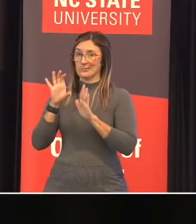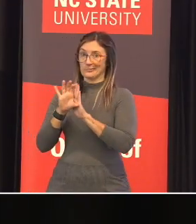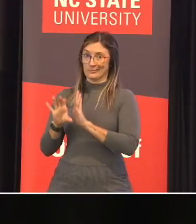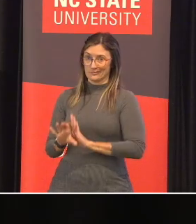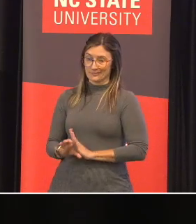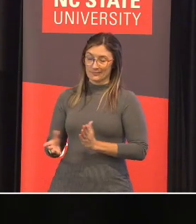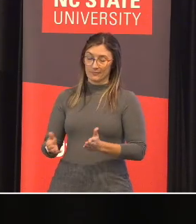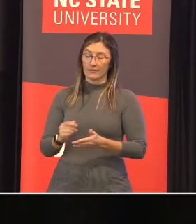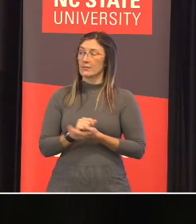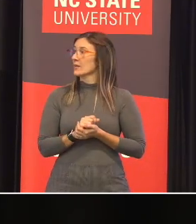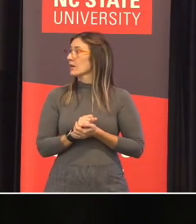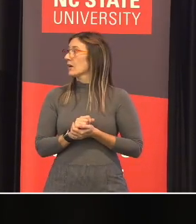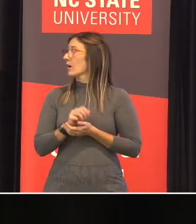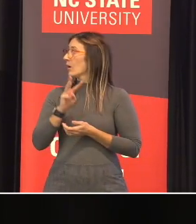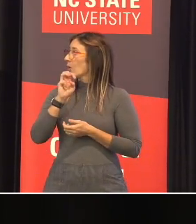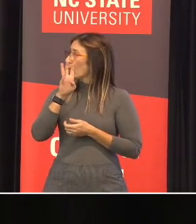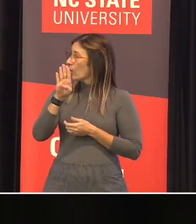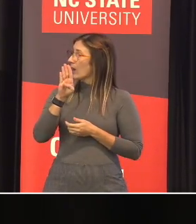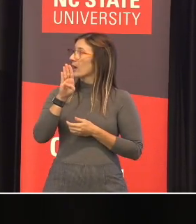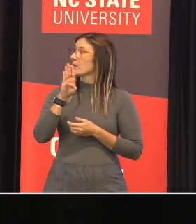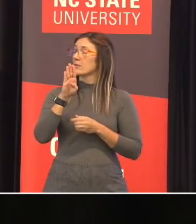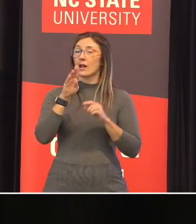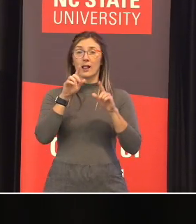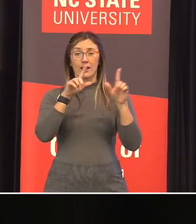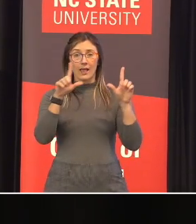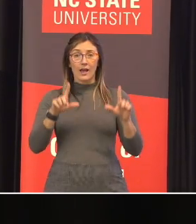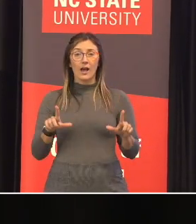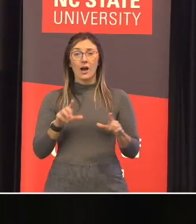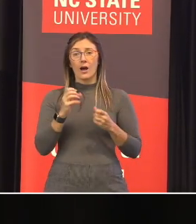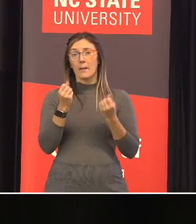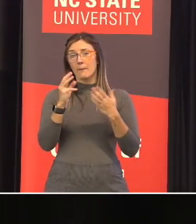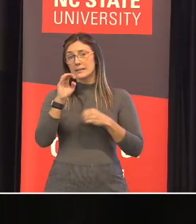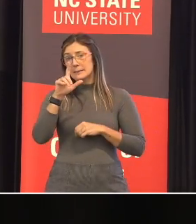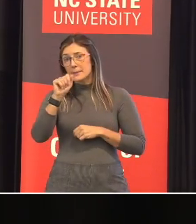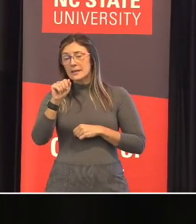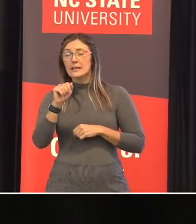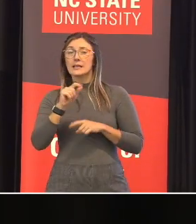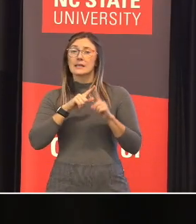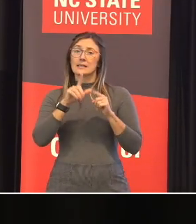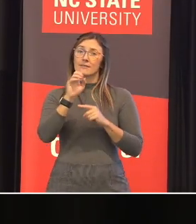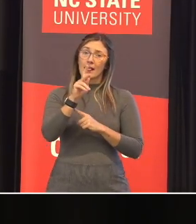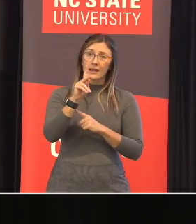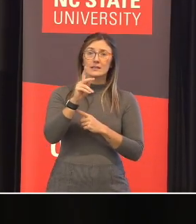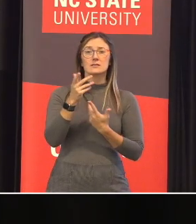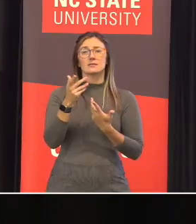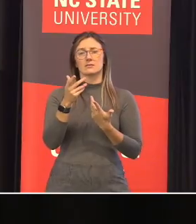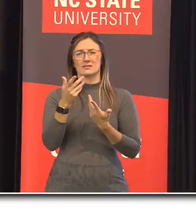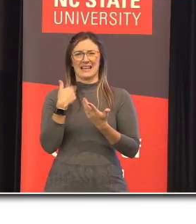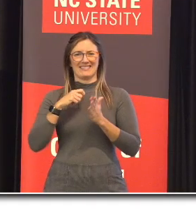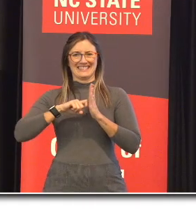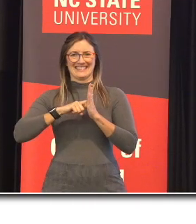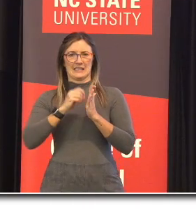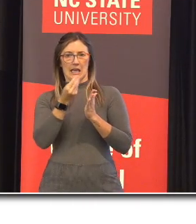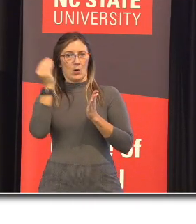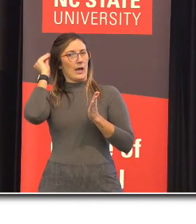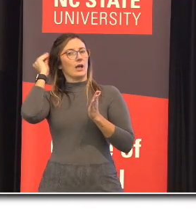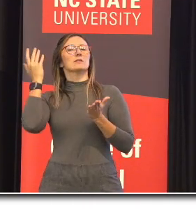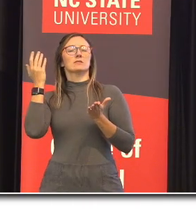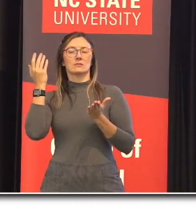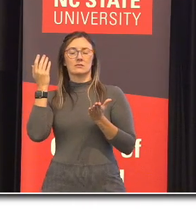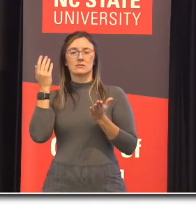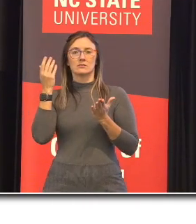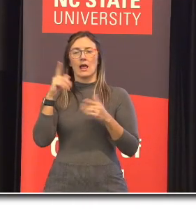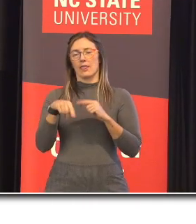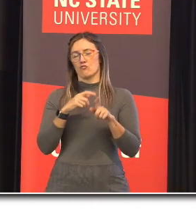layouts, multimedia, hyperlinks. We'll have some key takeaways and then we'll wrap it up. So some myths that